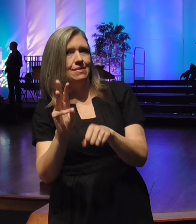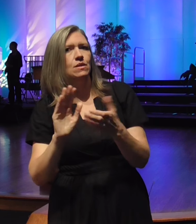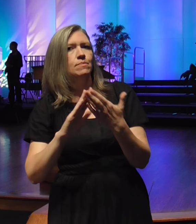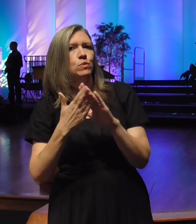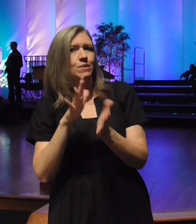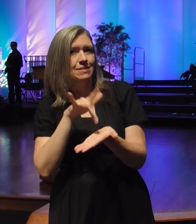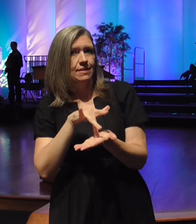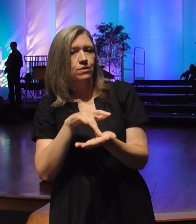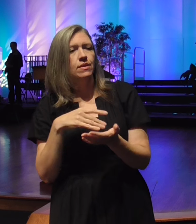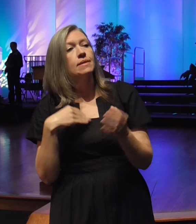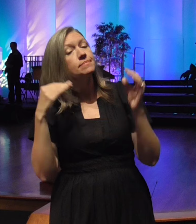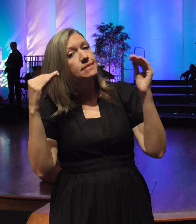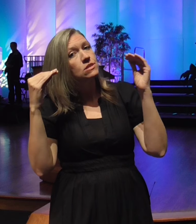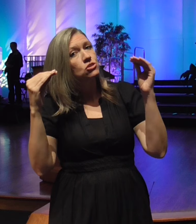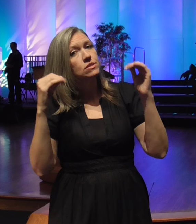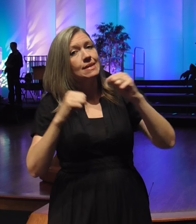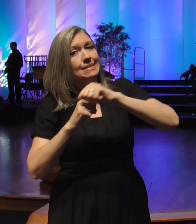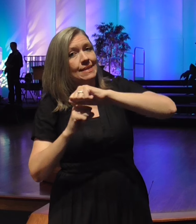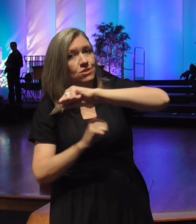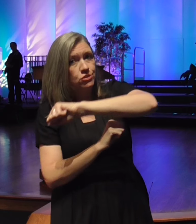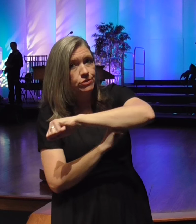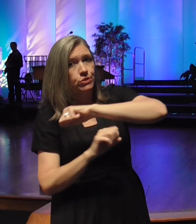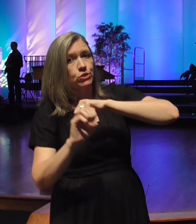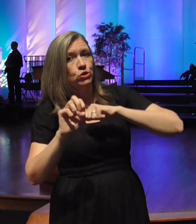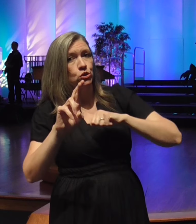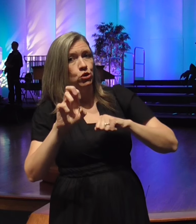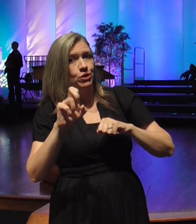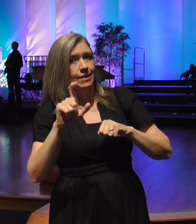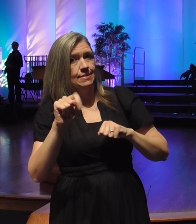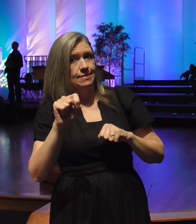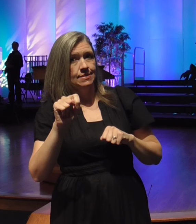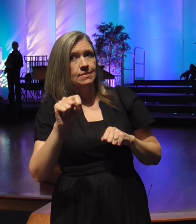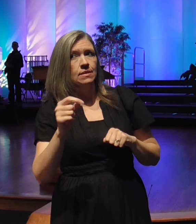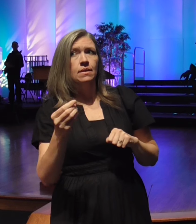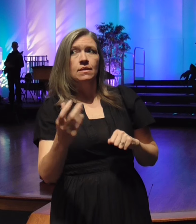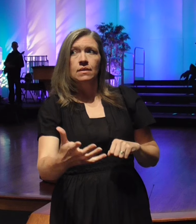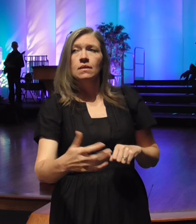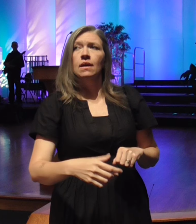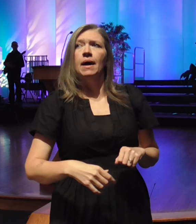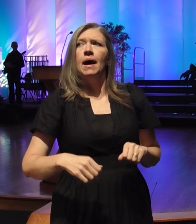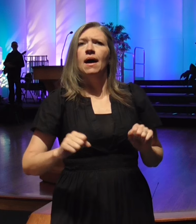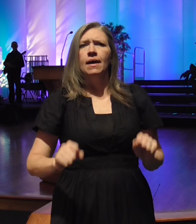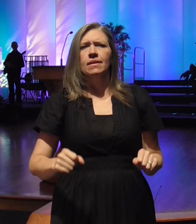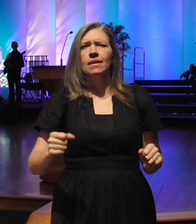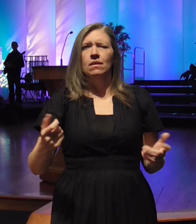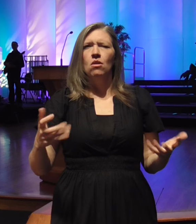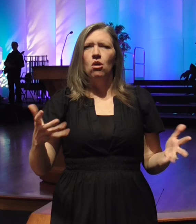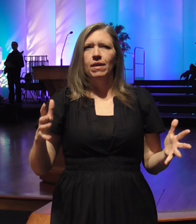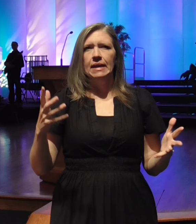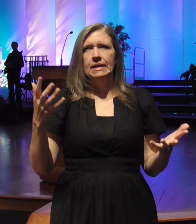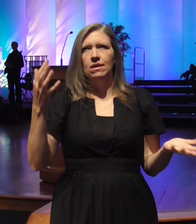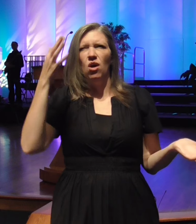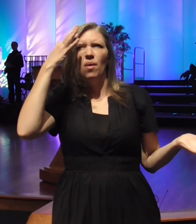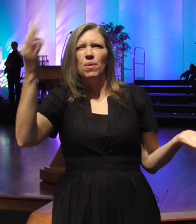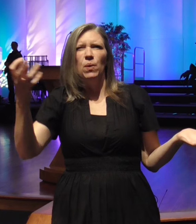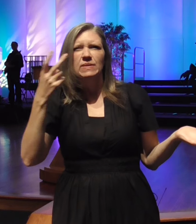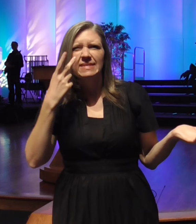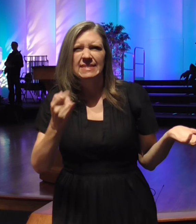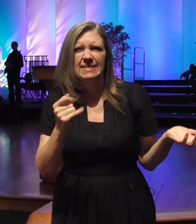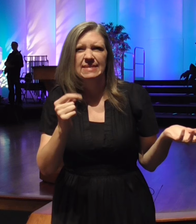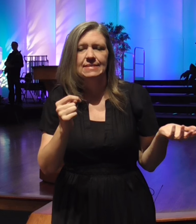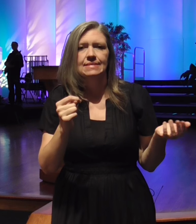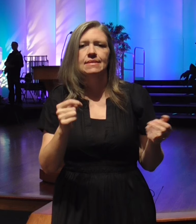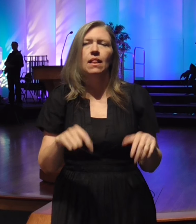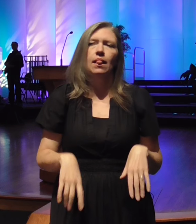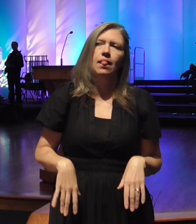called Essential Ernest Holmes. Tomorrow night, starting at 6 o'clock in our community center, I'll be teaching Essential